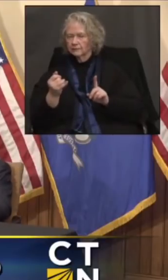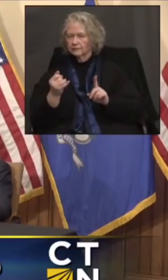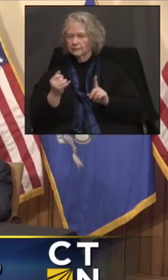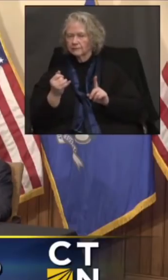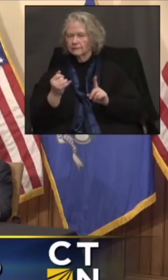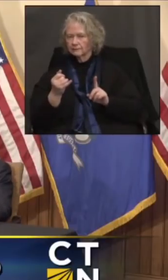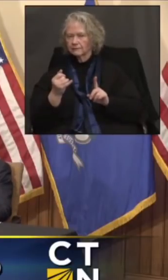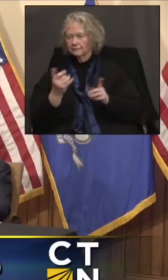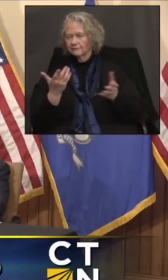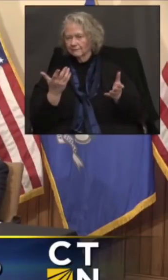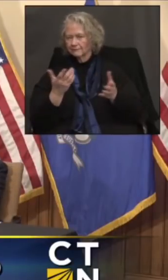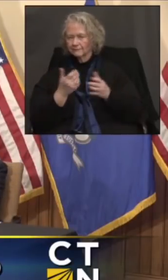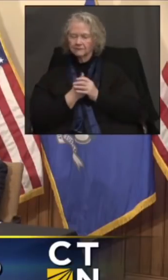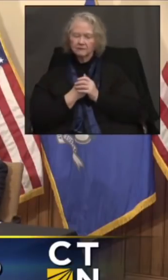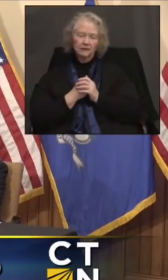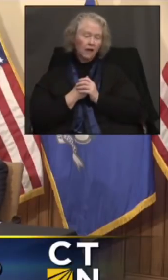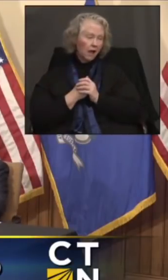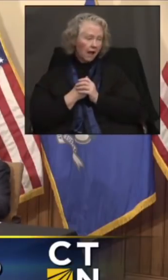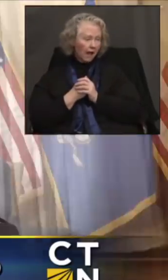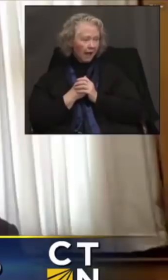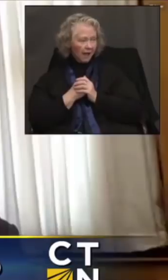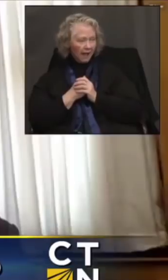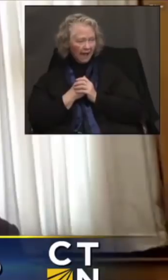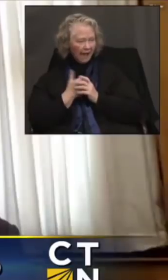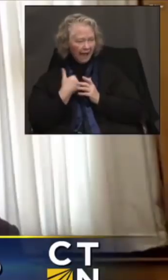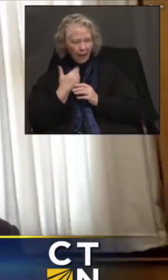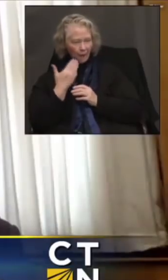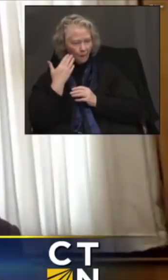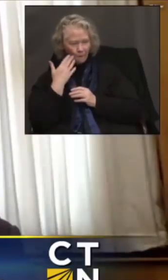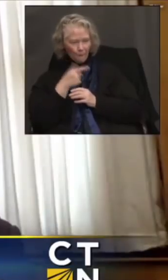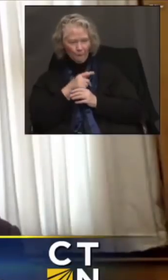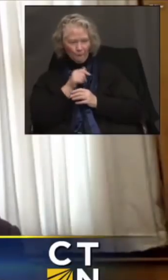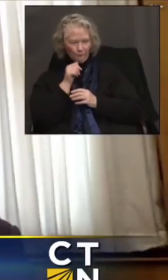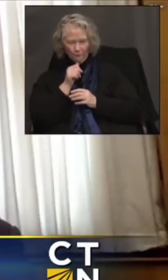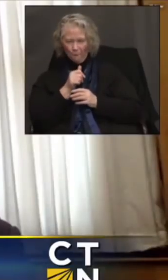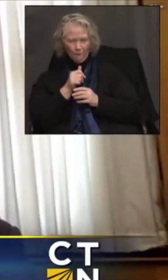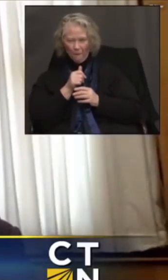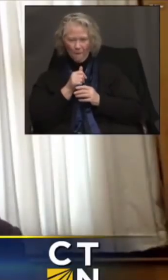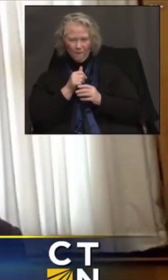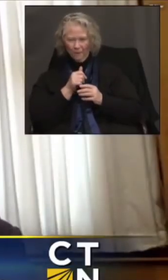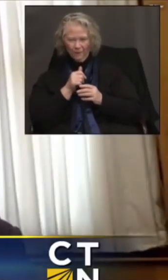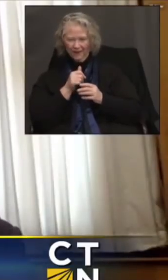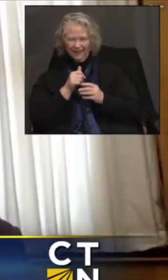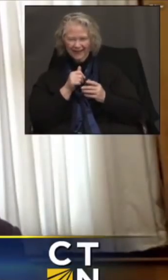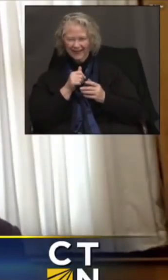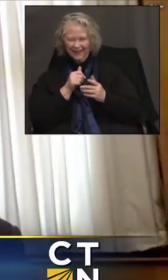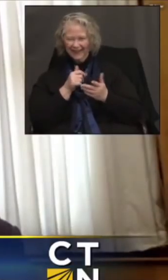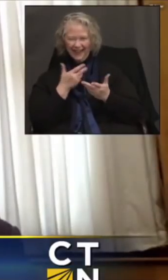Johnson & Johnson question. I didn't think you'd let us get through one without a Johnson & Johnson question. So we